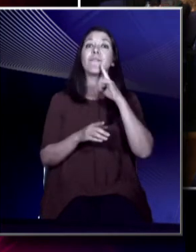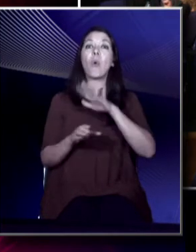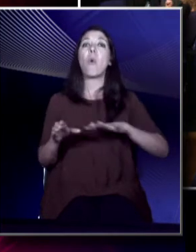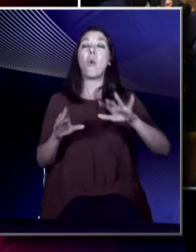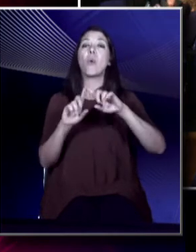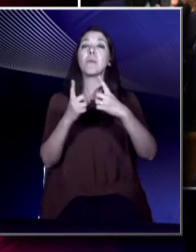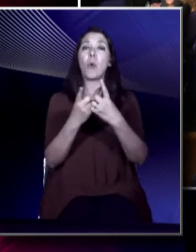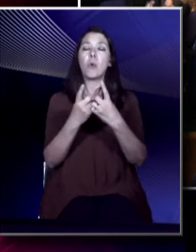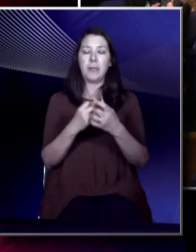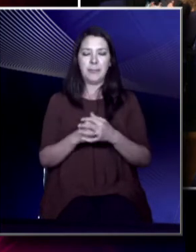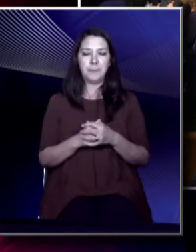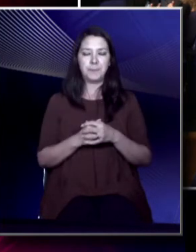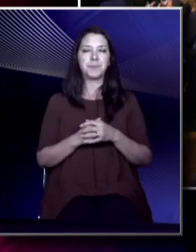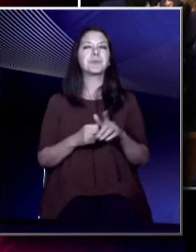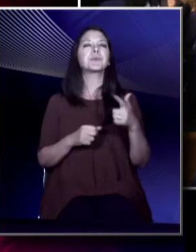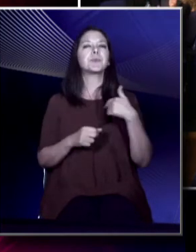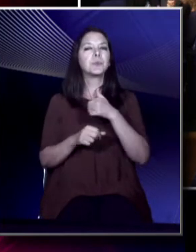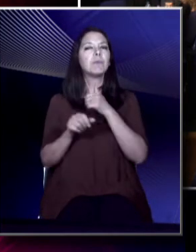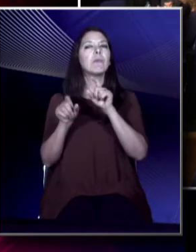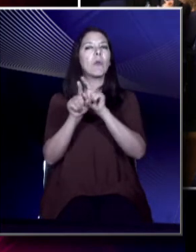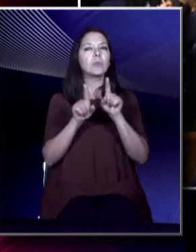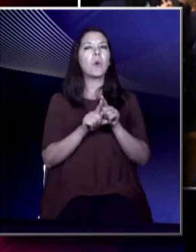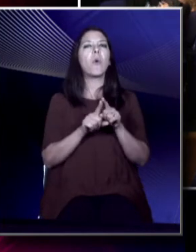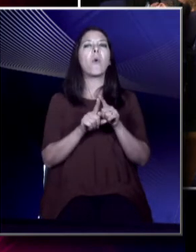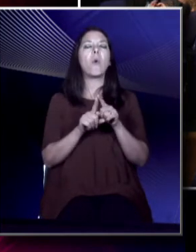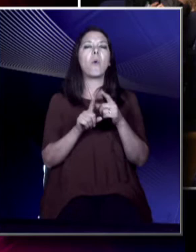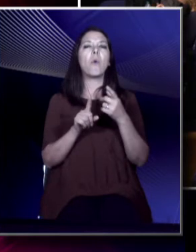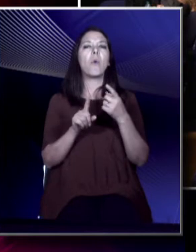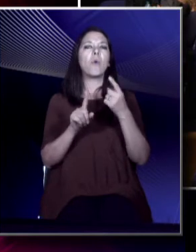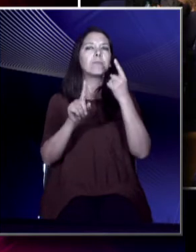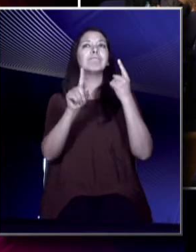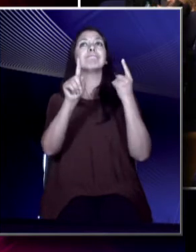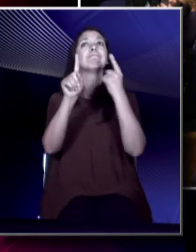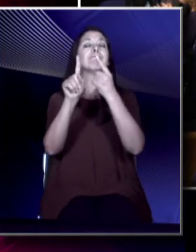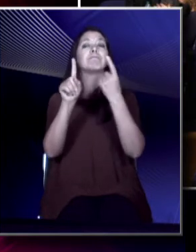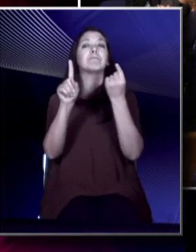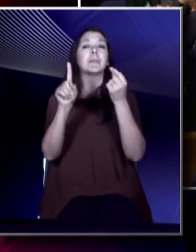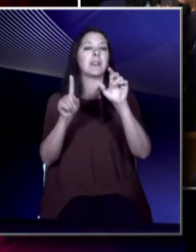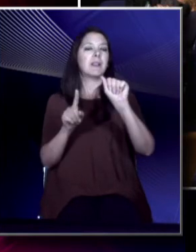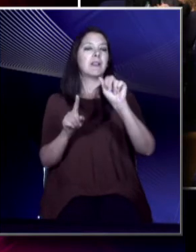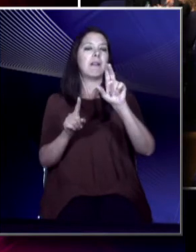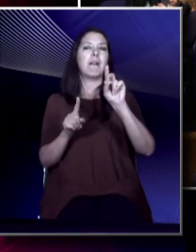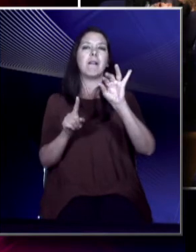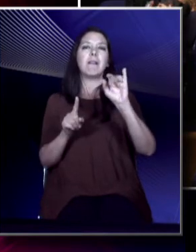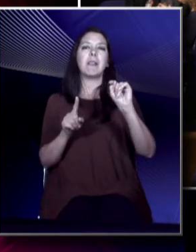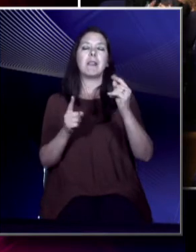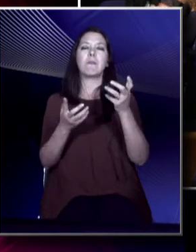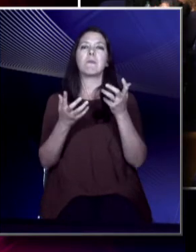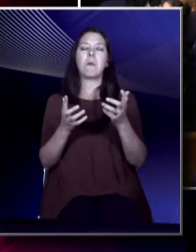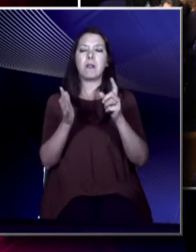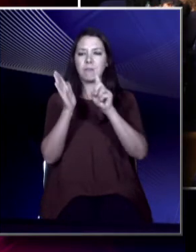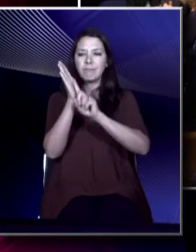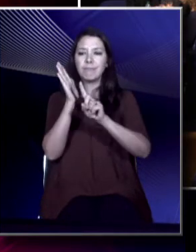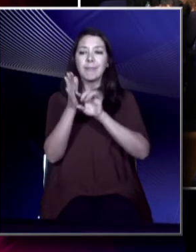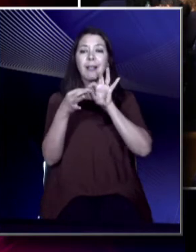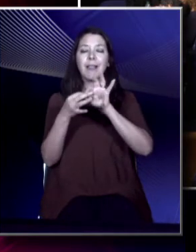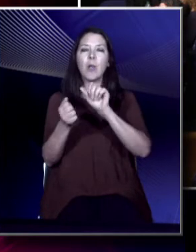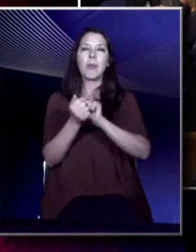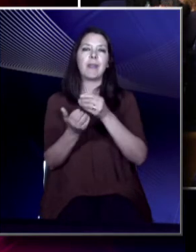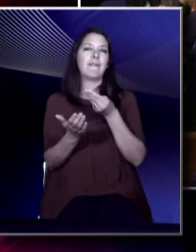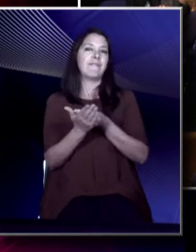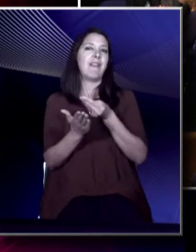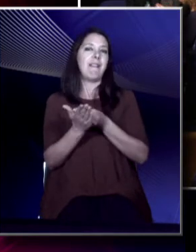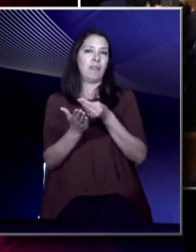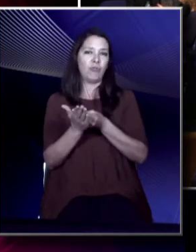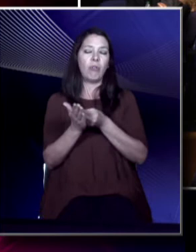also working towards doing an audit, which is going to be more of our financial operations as well